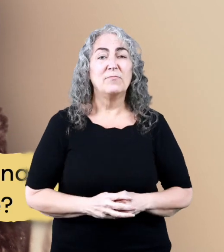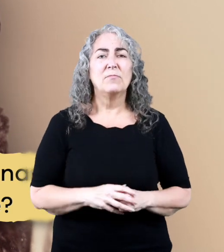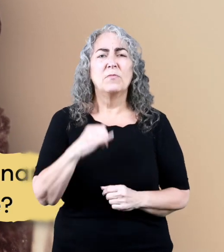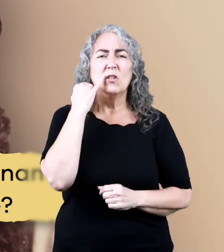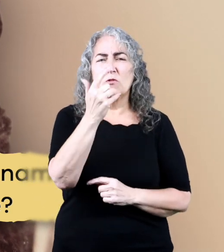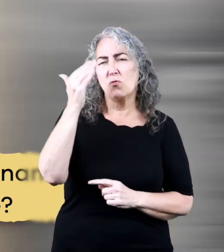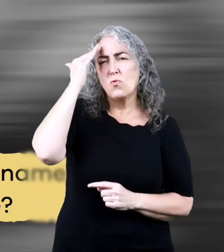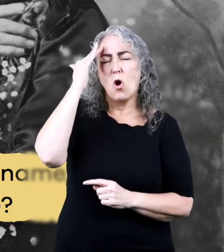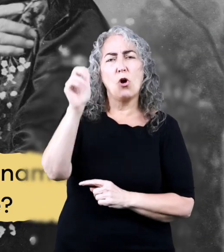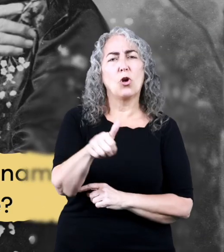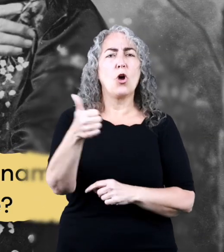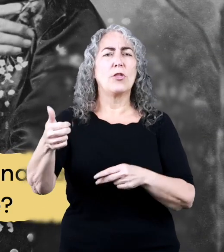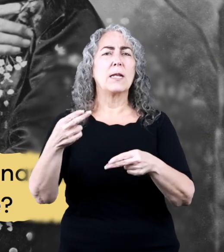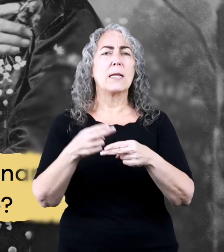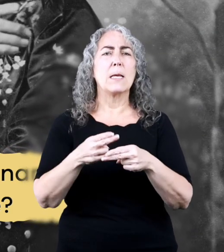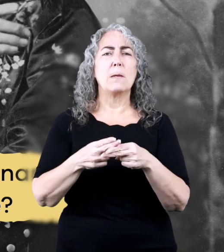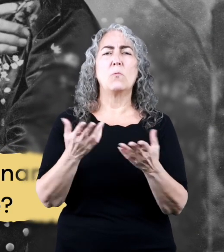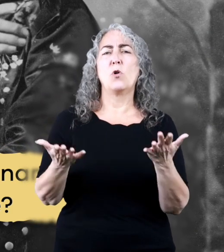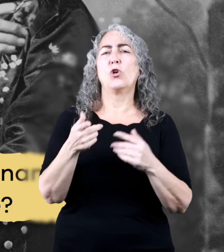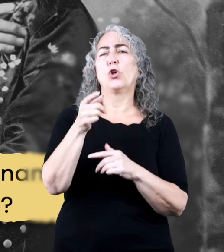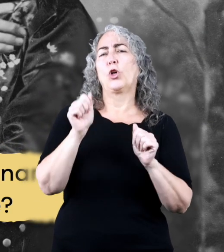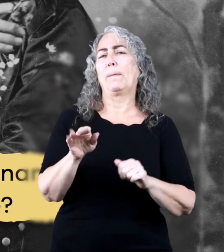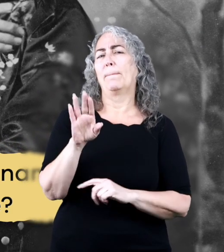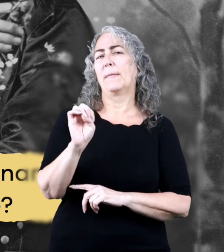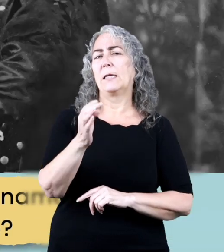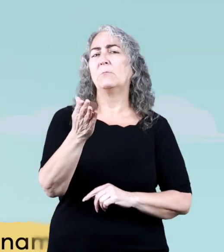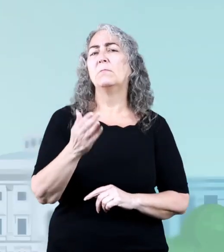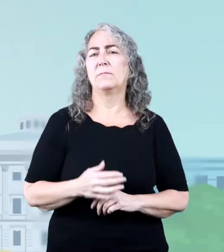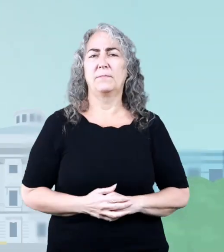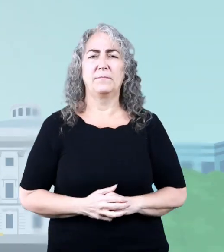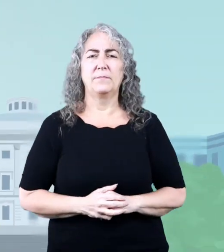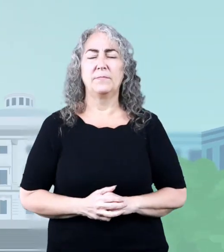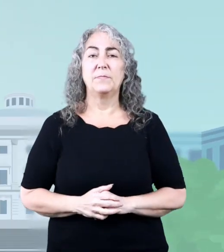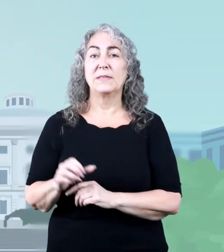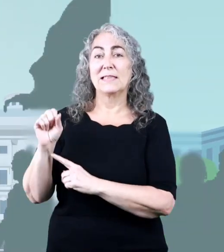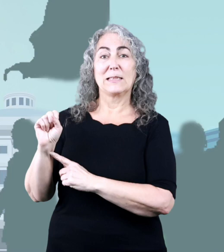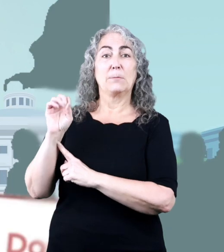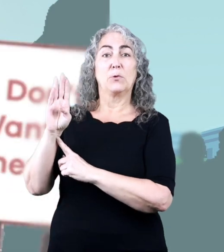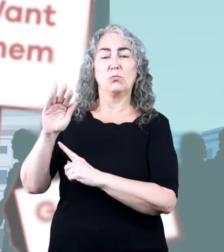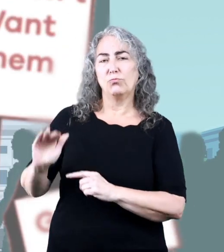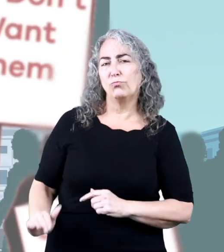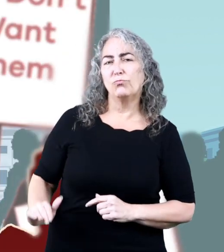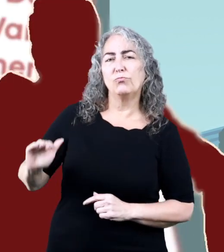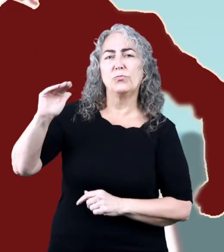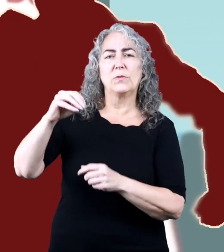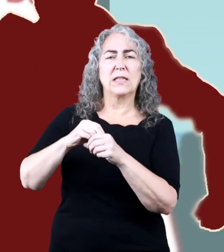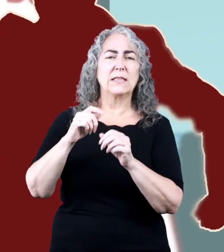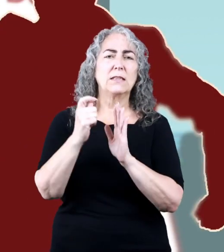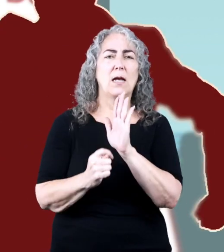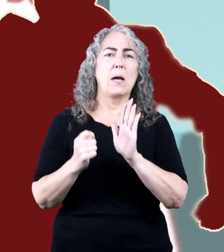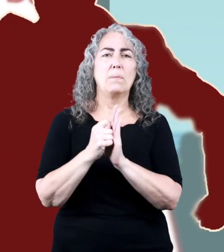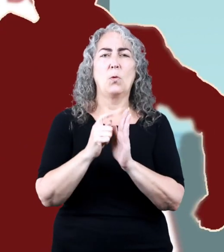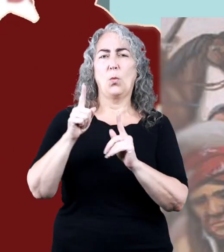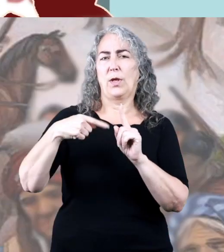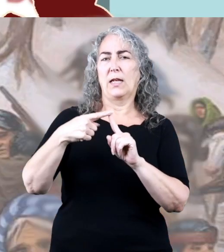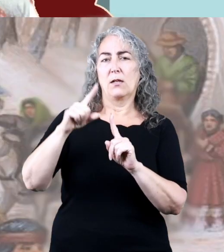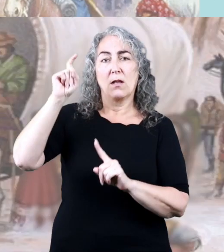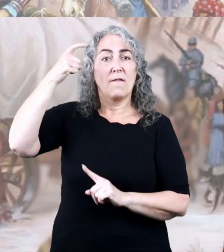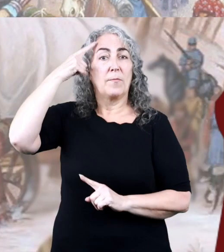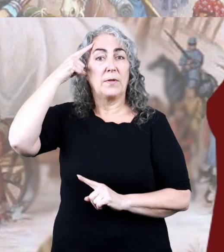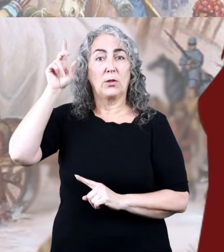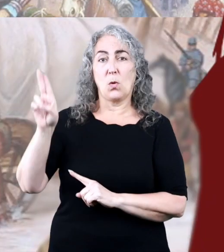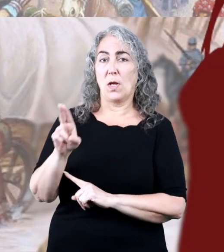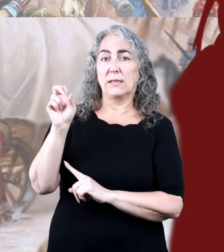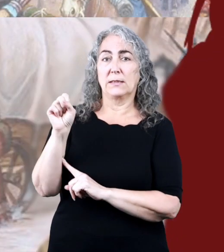known by another name, what would you want it to be? Sitting Bull grew up during a time when the United States